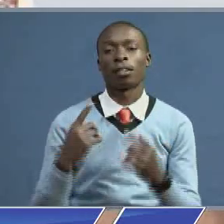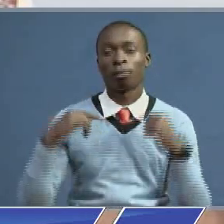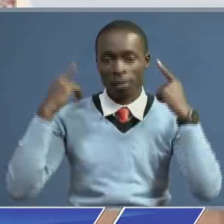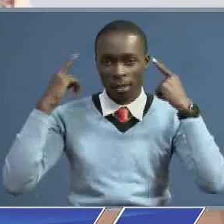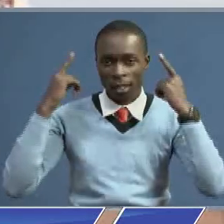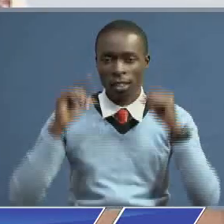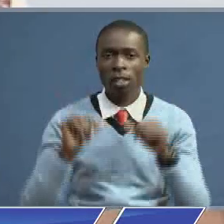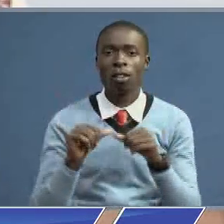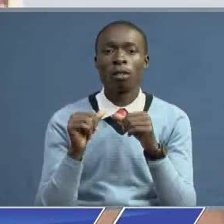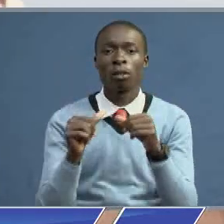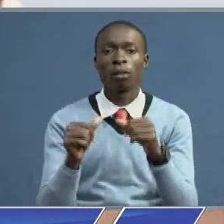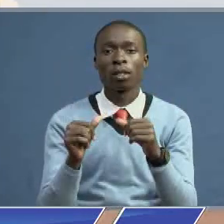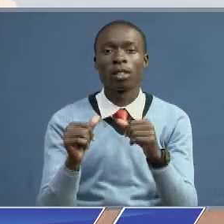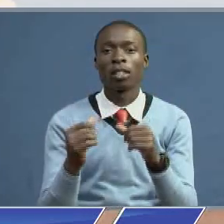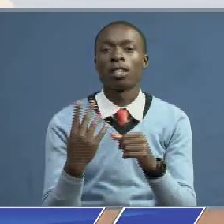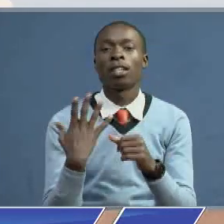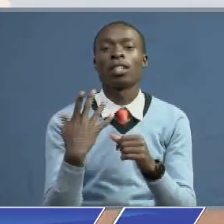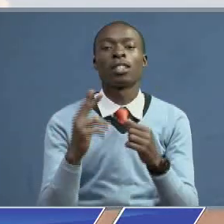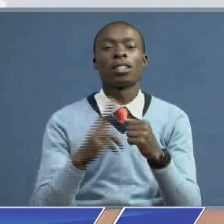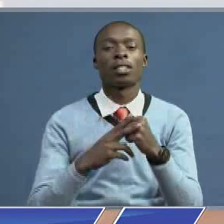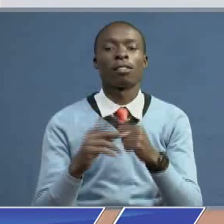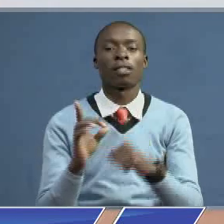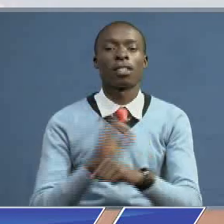baka 7 days a week.